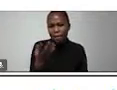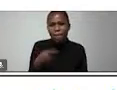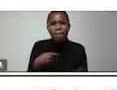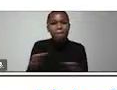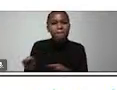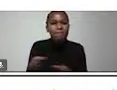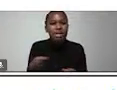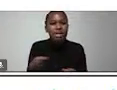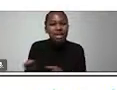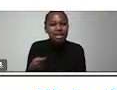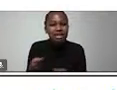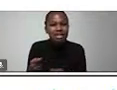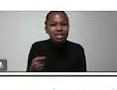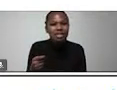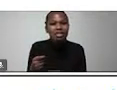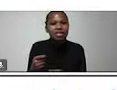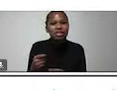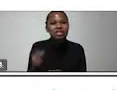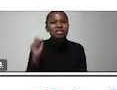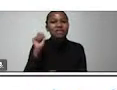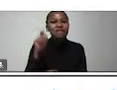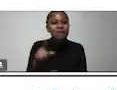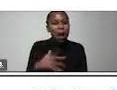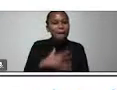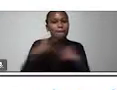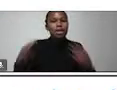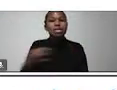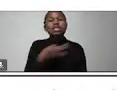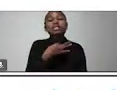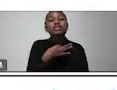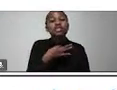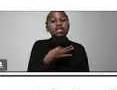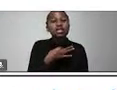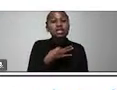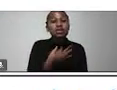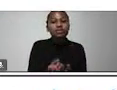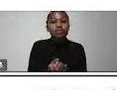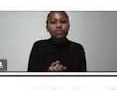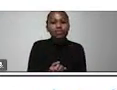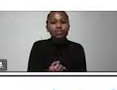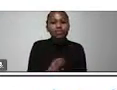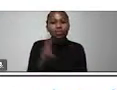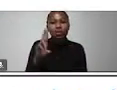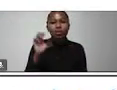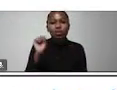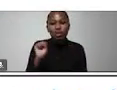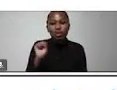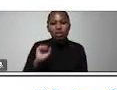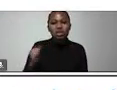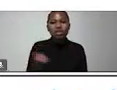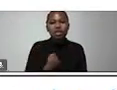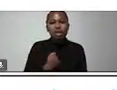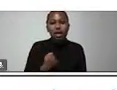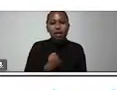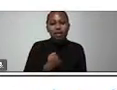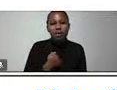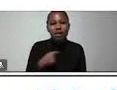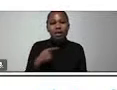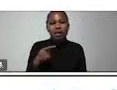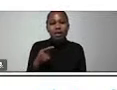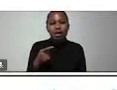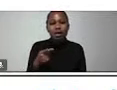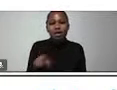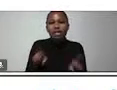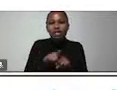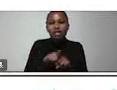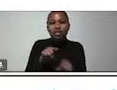closure is by far the biggest risk actually in here. As US is actually our premium wine, while at the same time, if